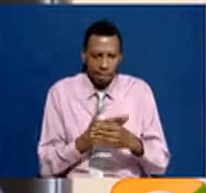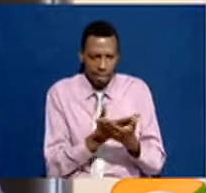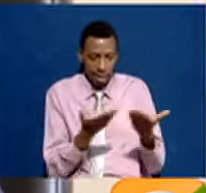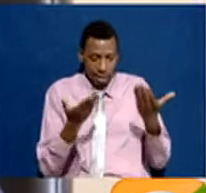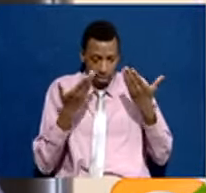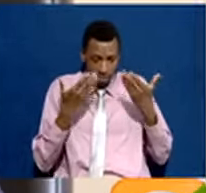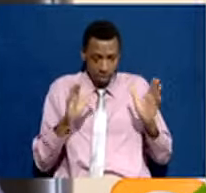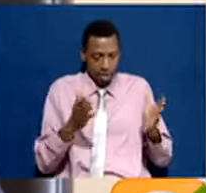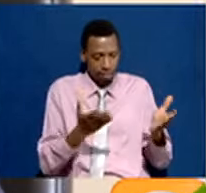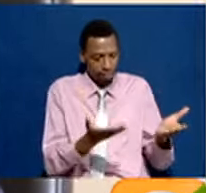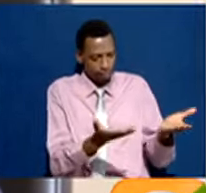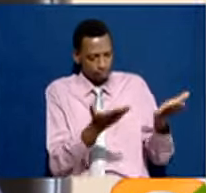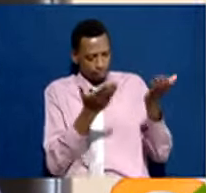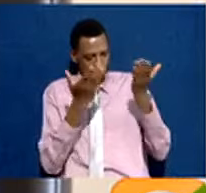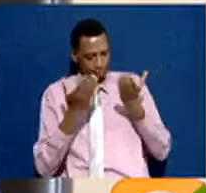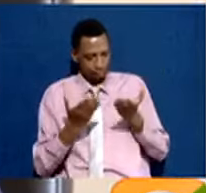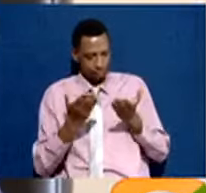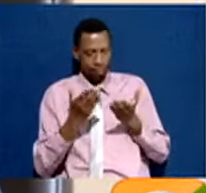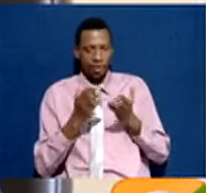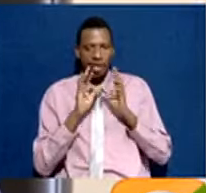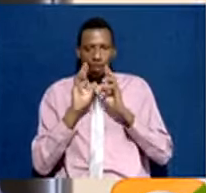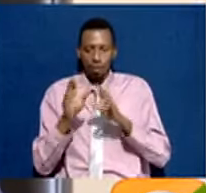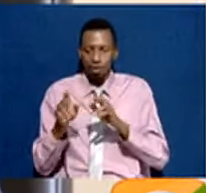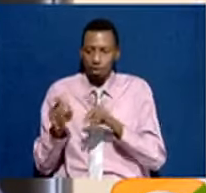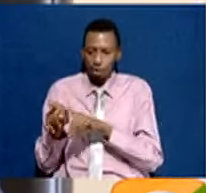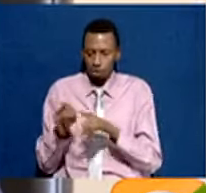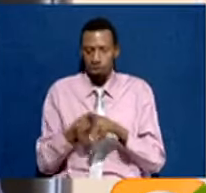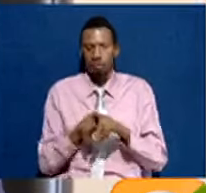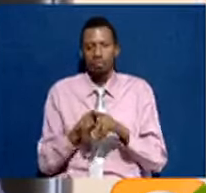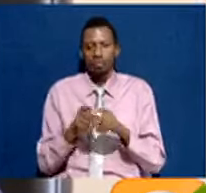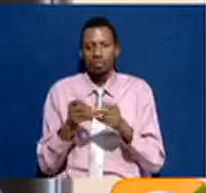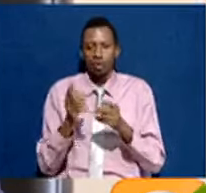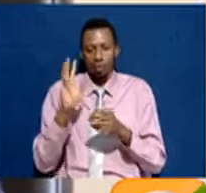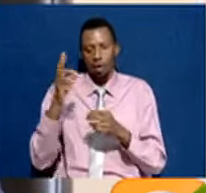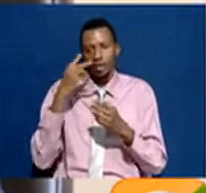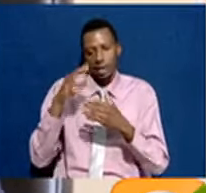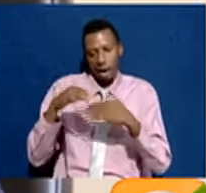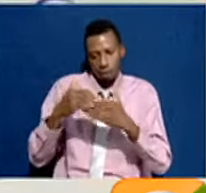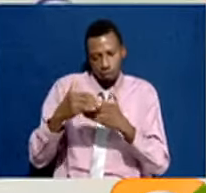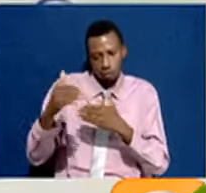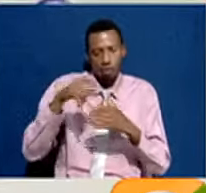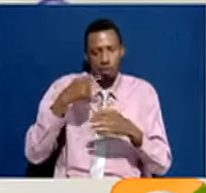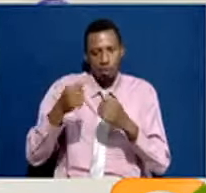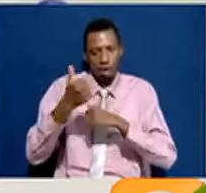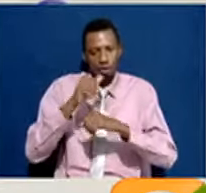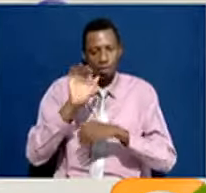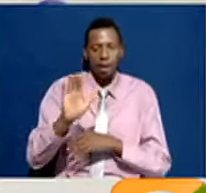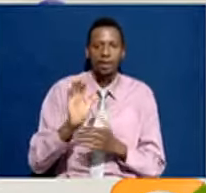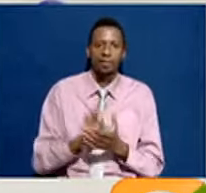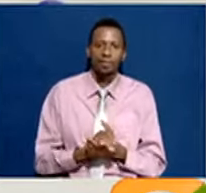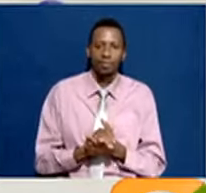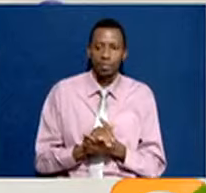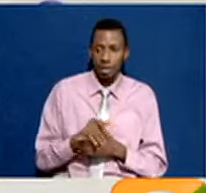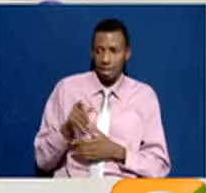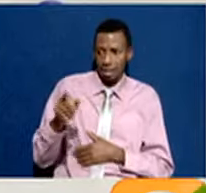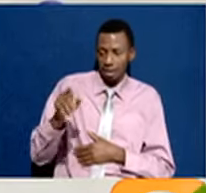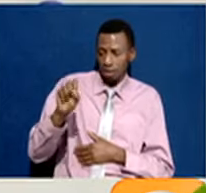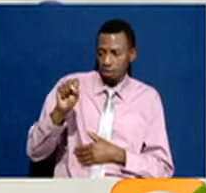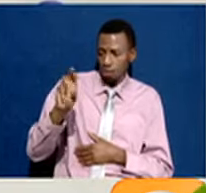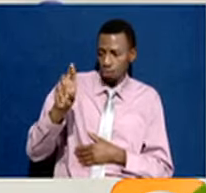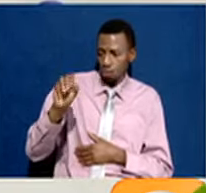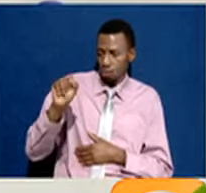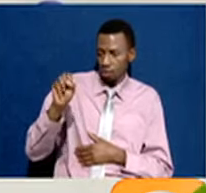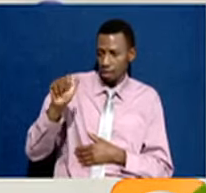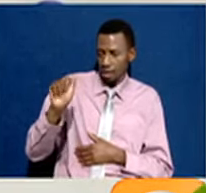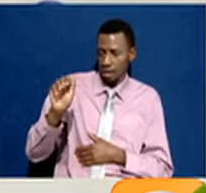once they finish, they will bring us their findings, and action will be taken on whoever who may have done that. Susan's mother, who has since recorded a